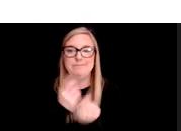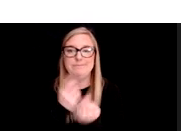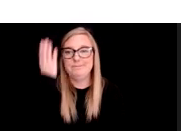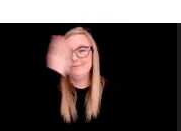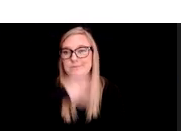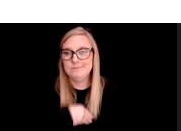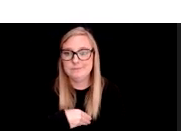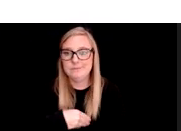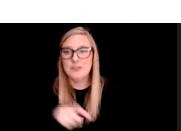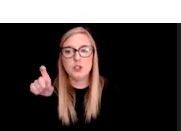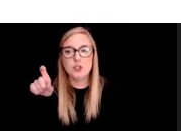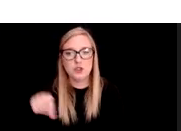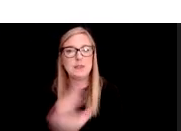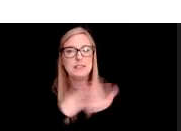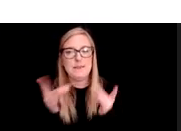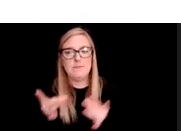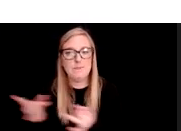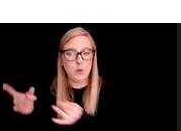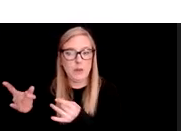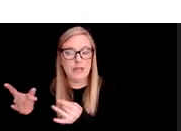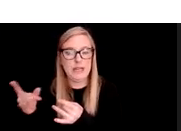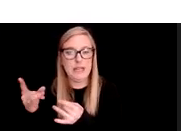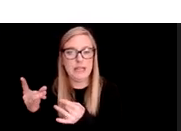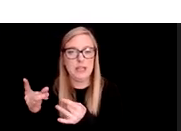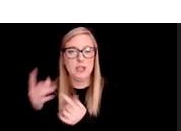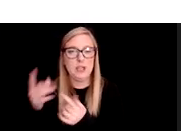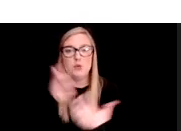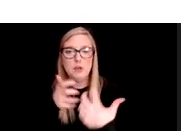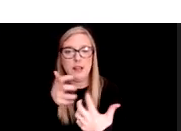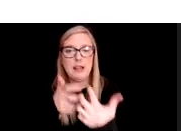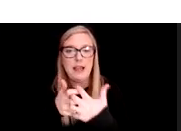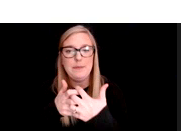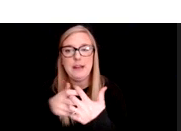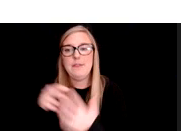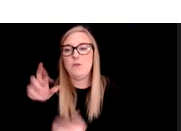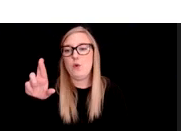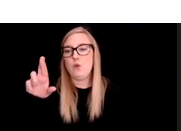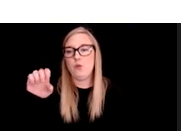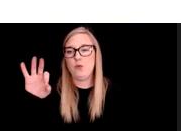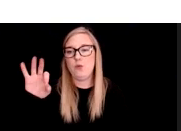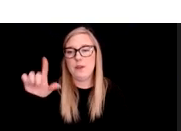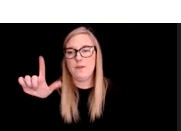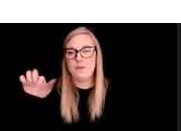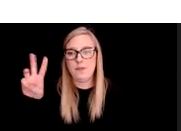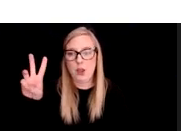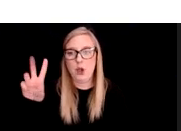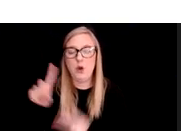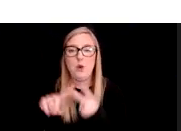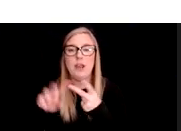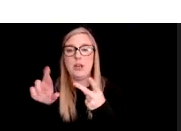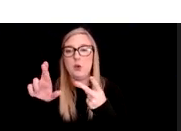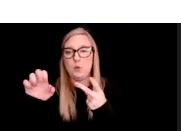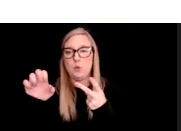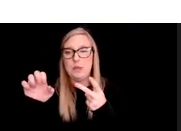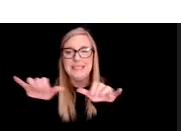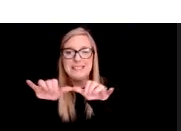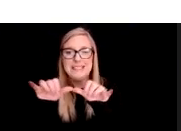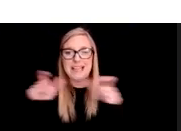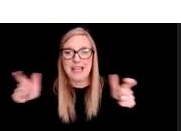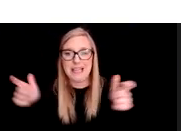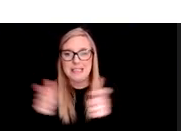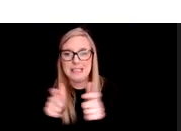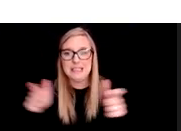should be some fluidity in the layout to accommodate for things like reflow and resize and how that adapts to the different browser